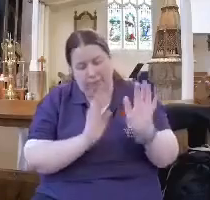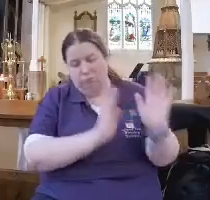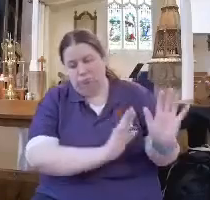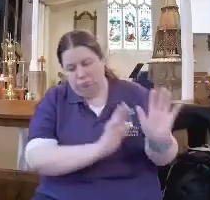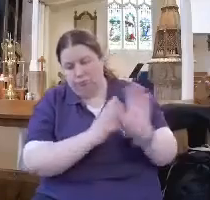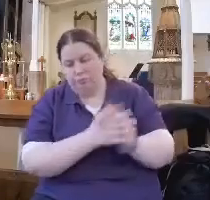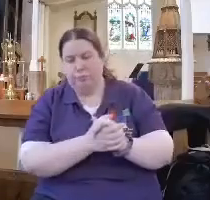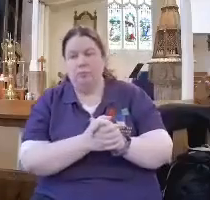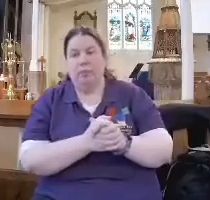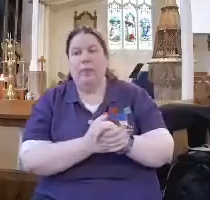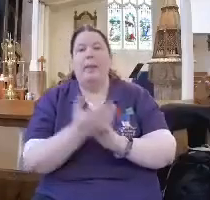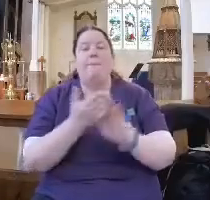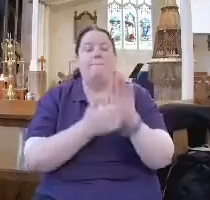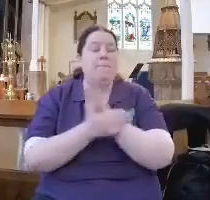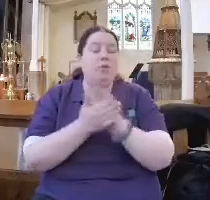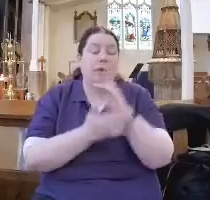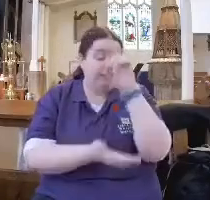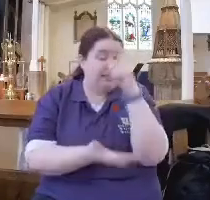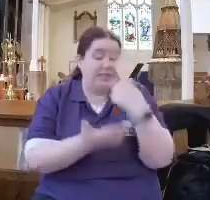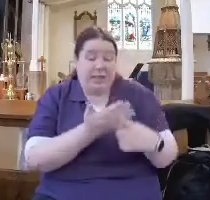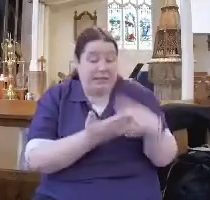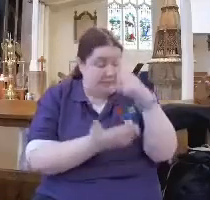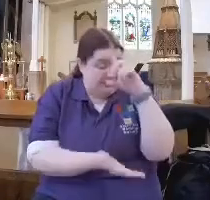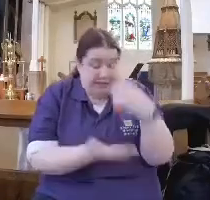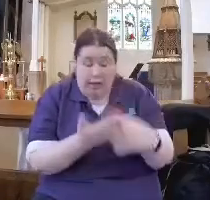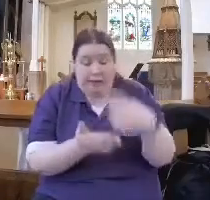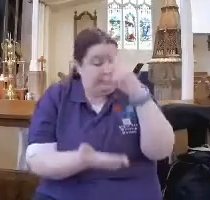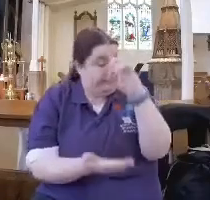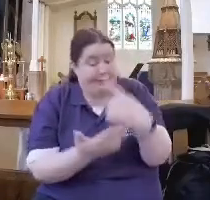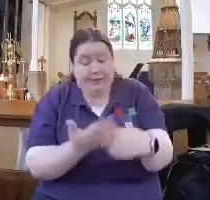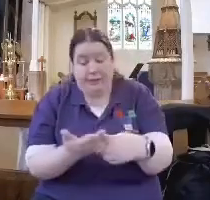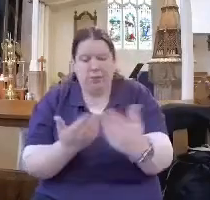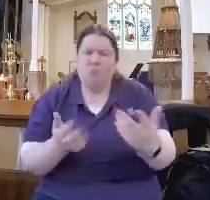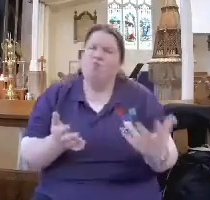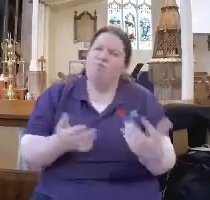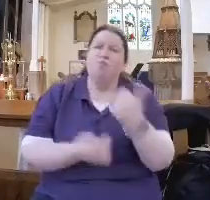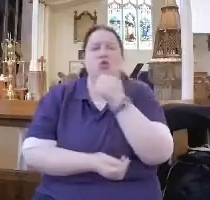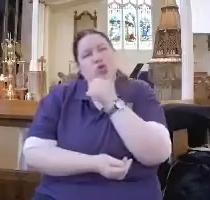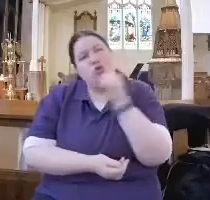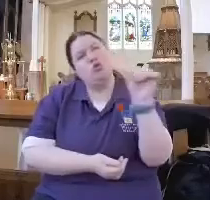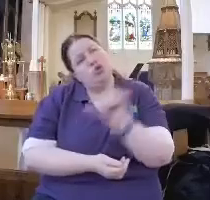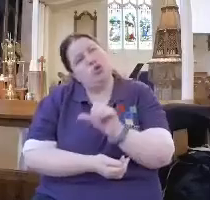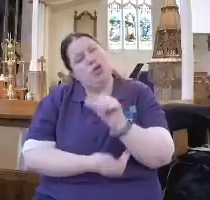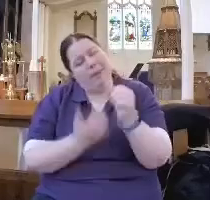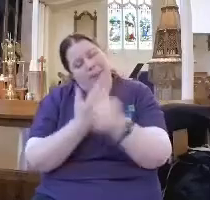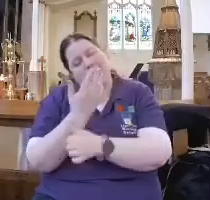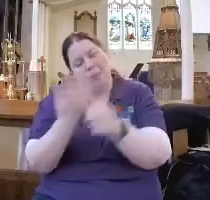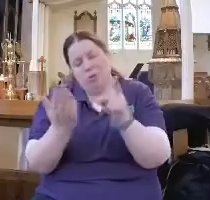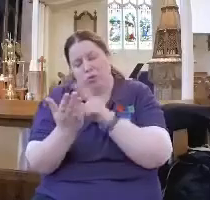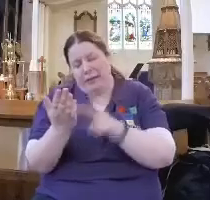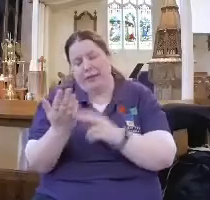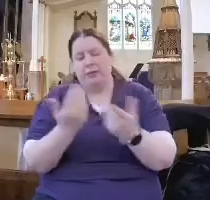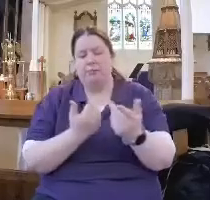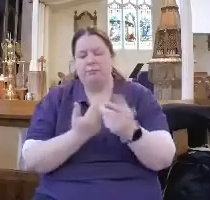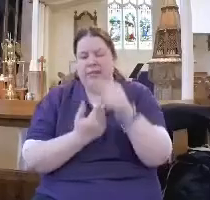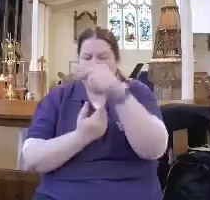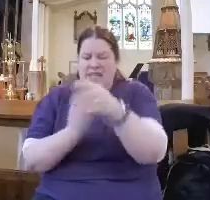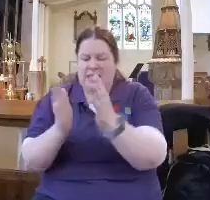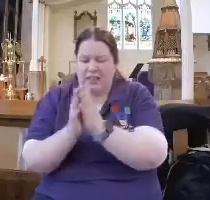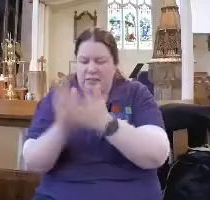And again, it saves us having to decide each day, shall I do a Bible, shall I read the Bible today? Shall I go to church this Sunday?